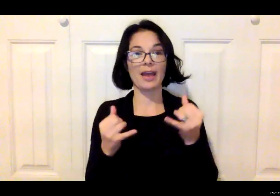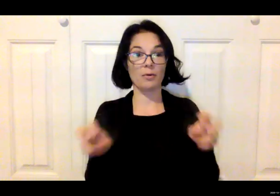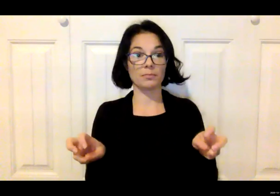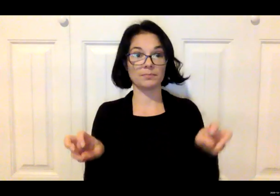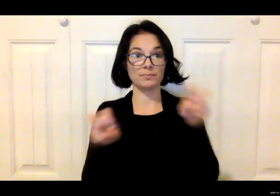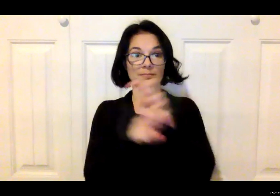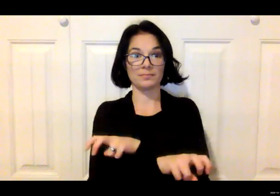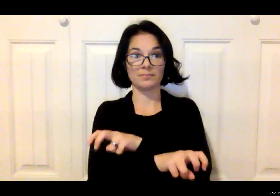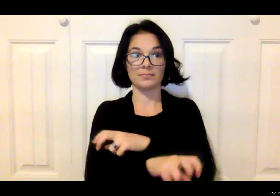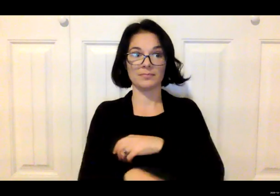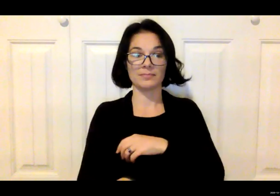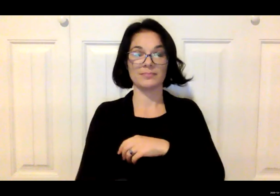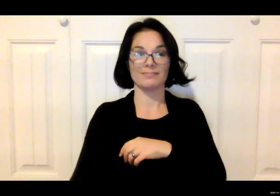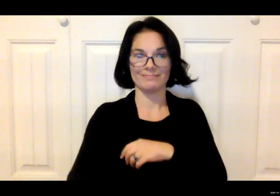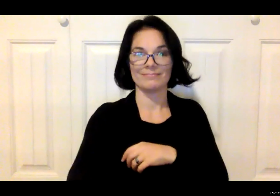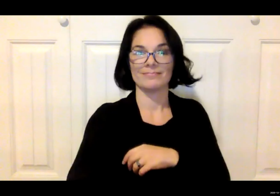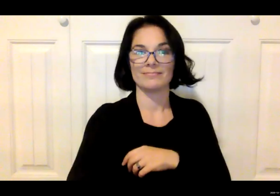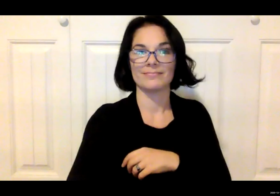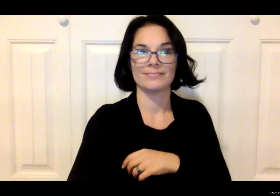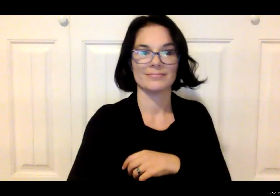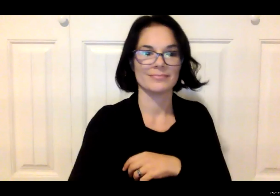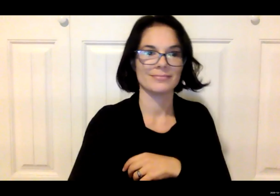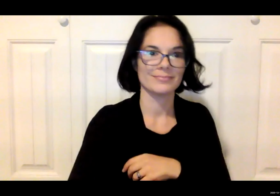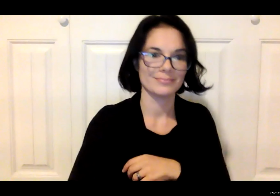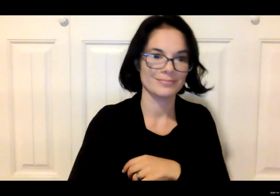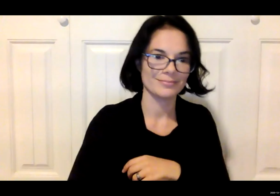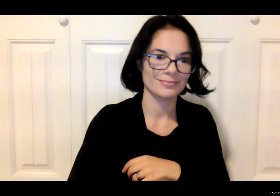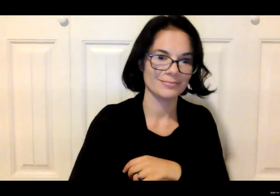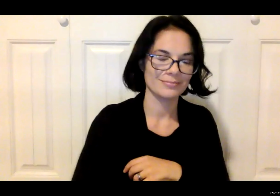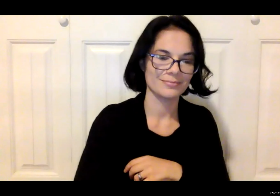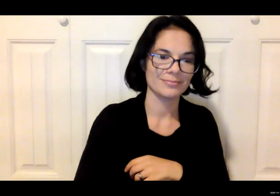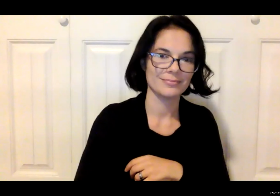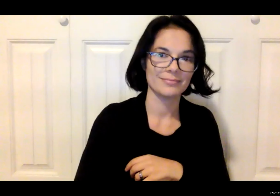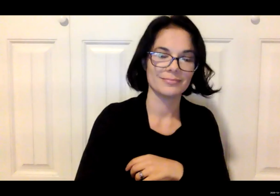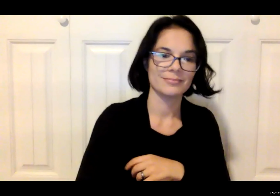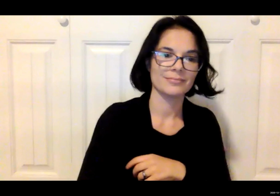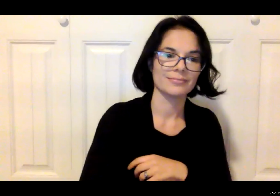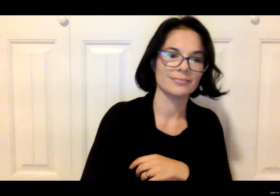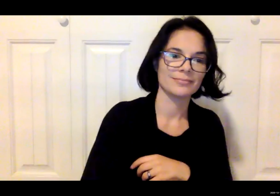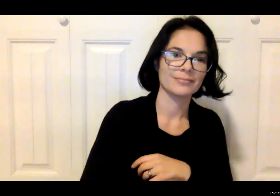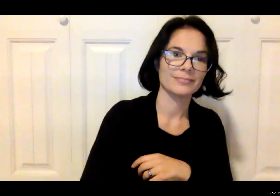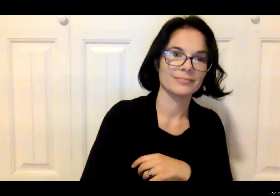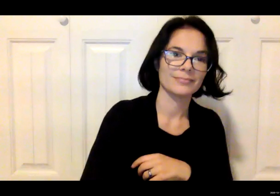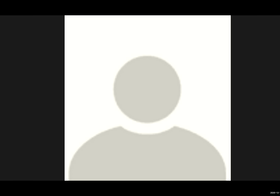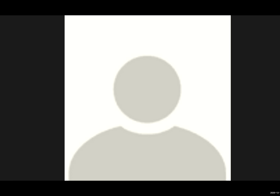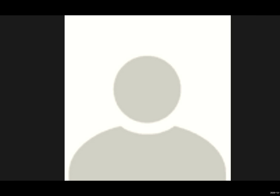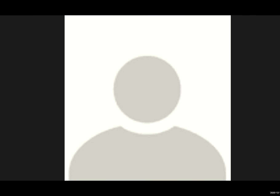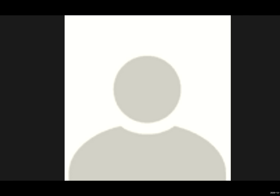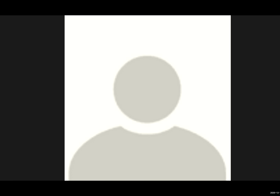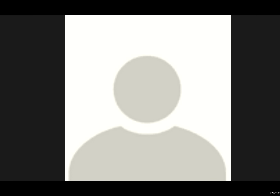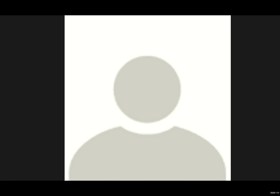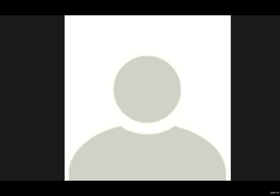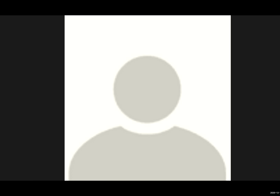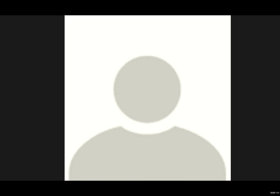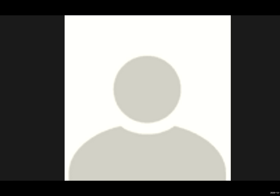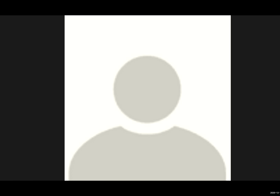Not saying it's better that I get COVID, but it's better than if my elder member does. And if this person has the vaccine, won't it be